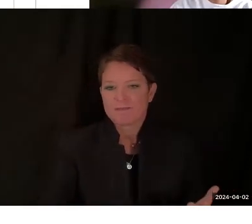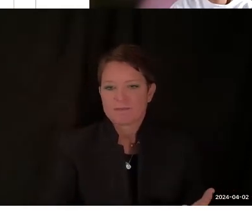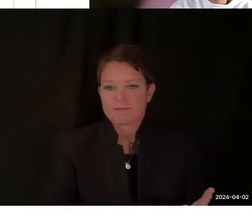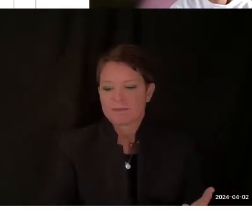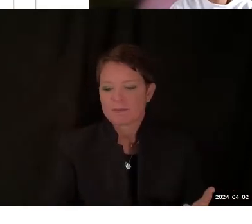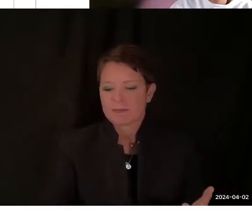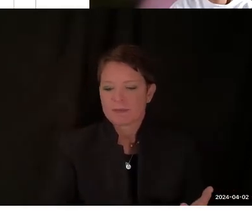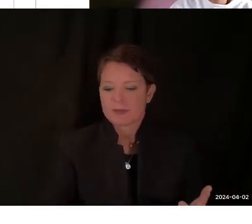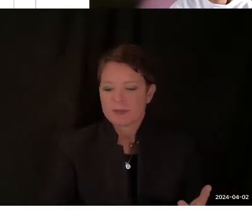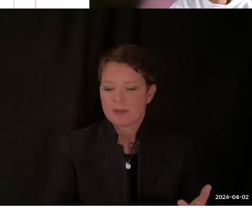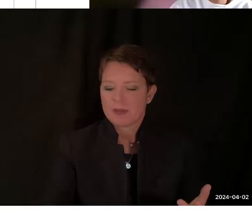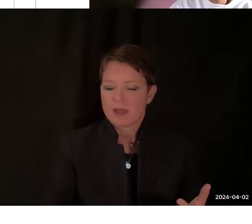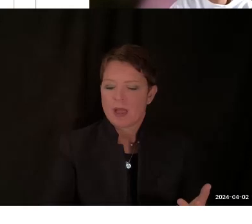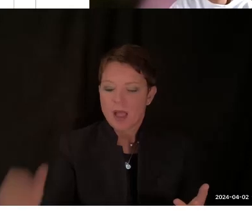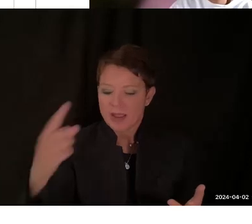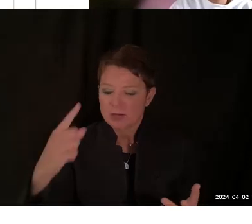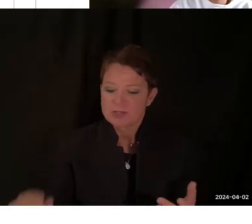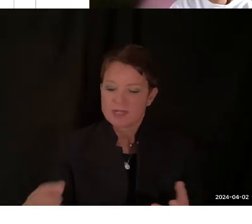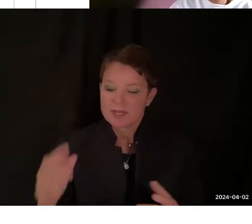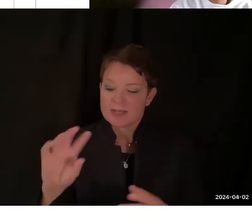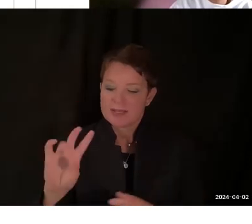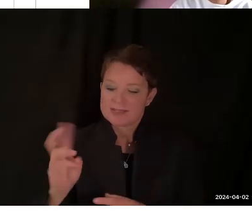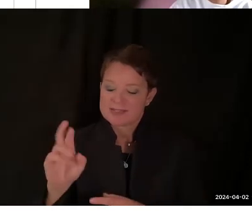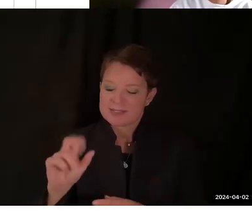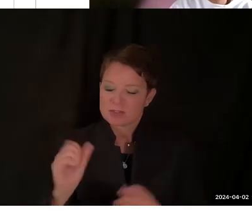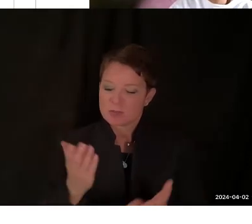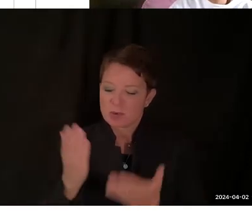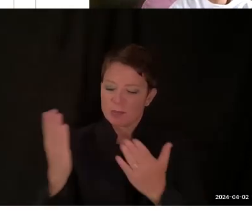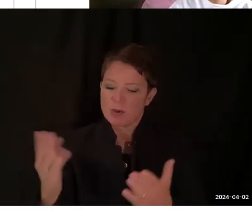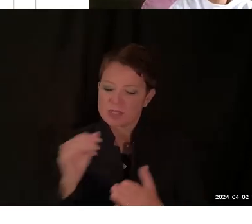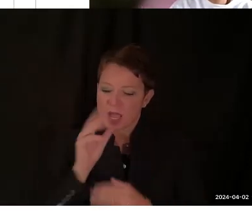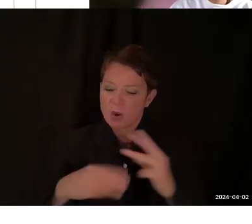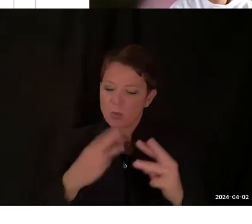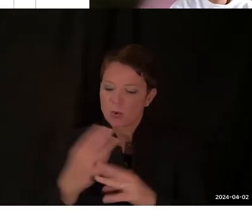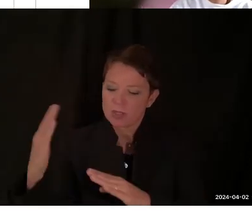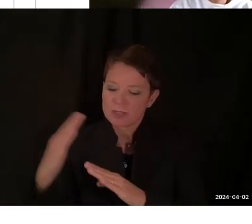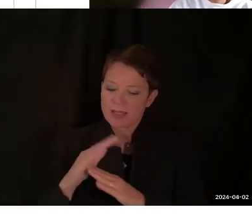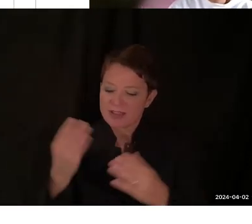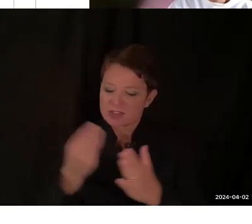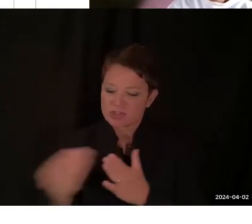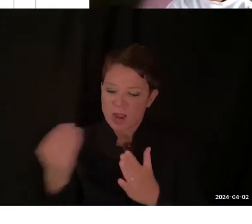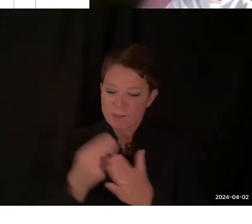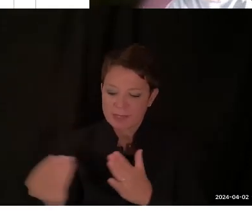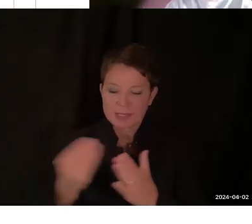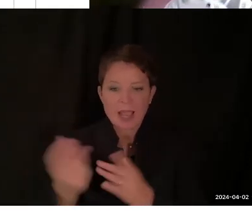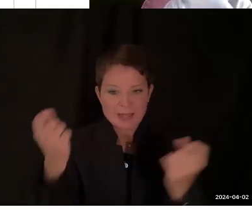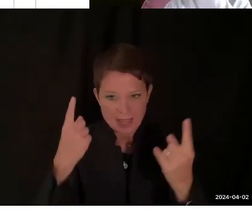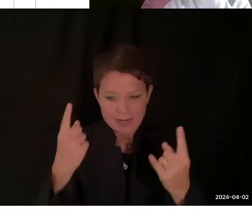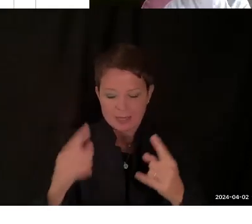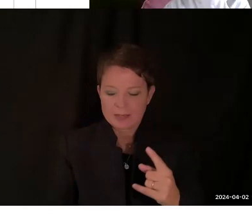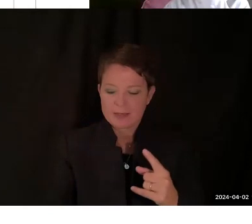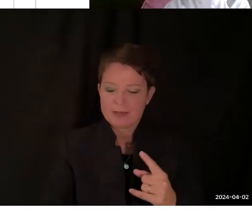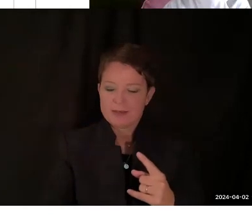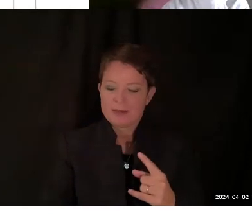it's a Sixers proposal. It's not world-class shopping or destination area or something like that. But,